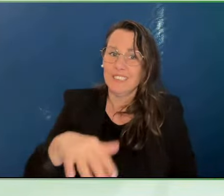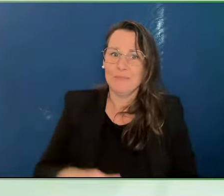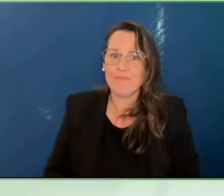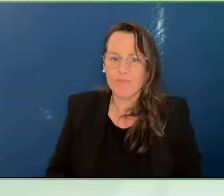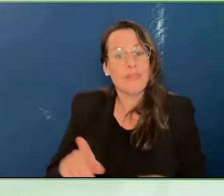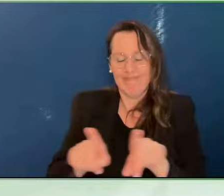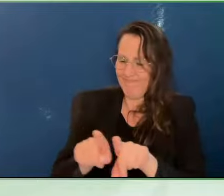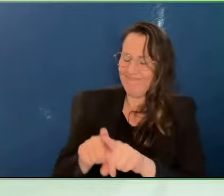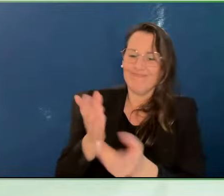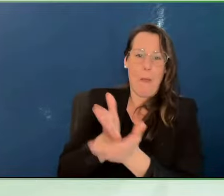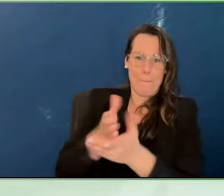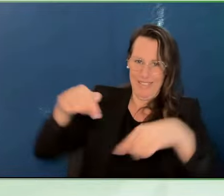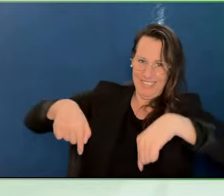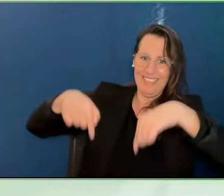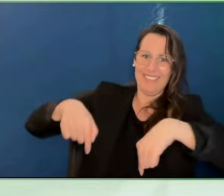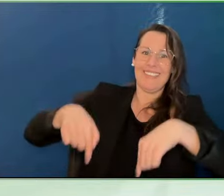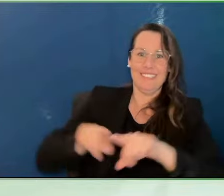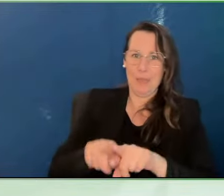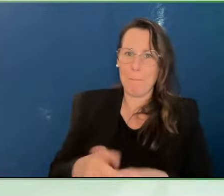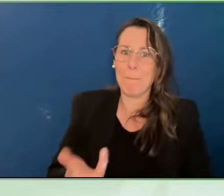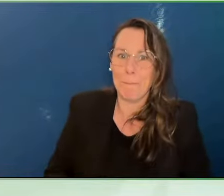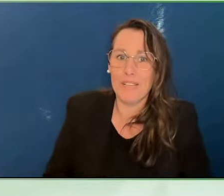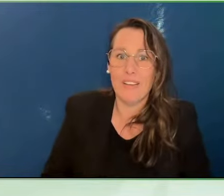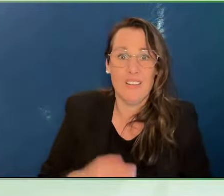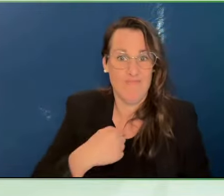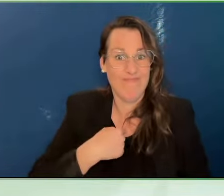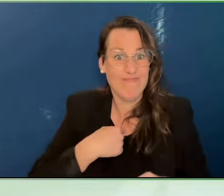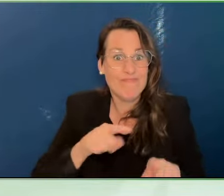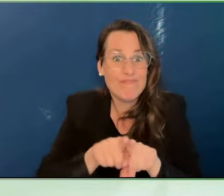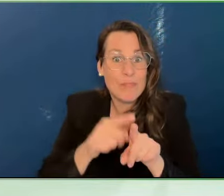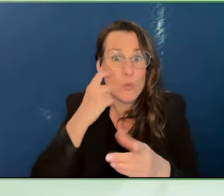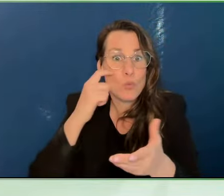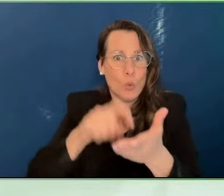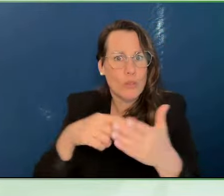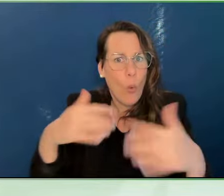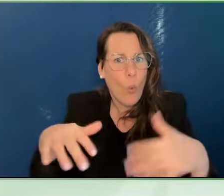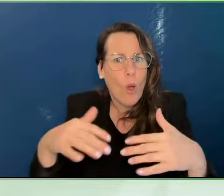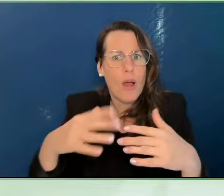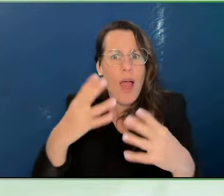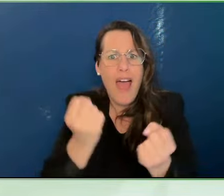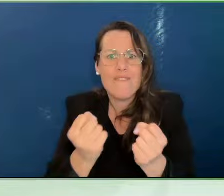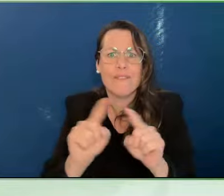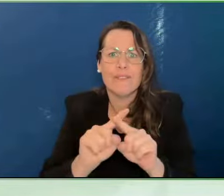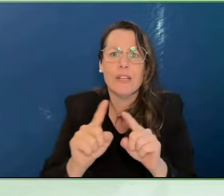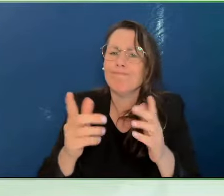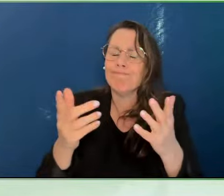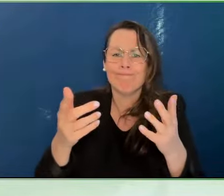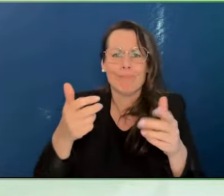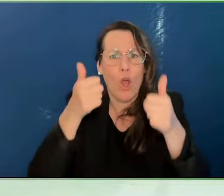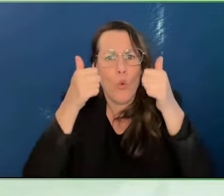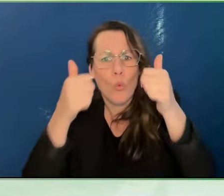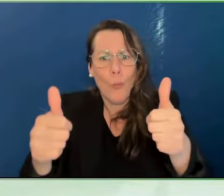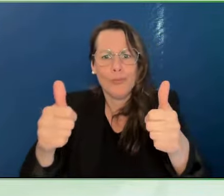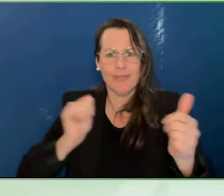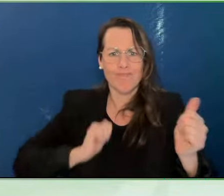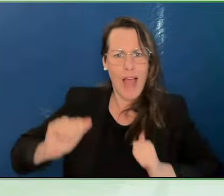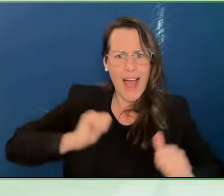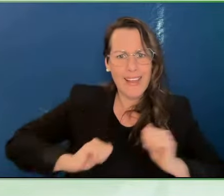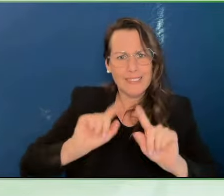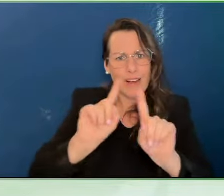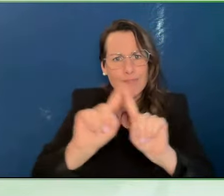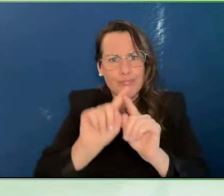gotten extra gigs and made quite a bit of money just by being at Inclusive Africa Conference. So we do feel it's our responsibility